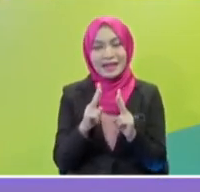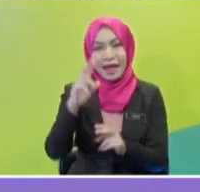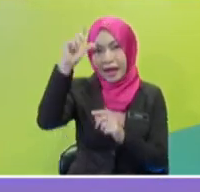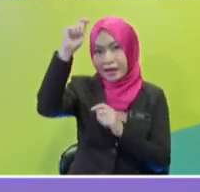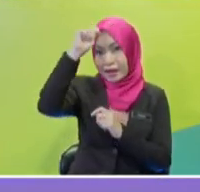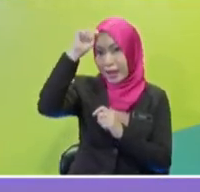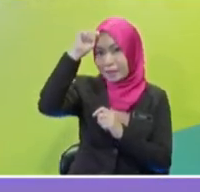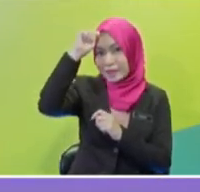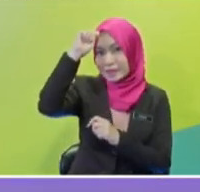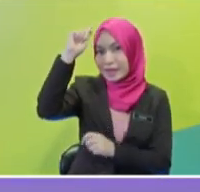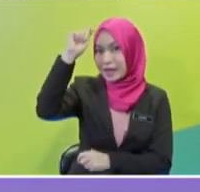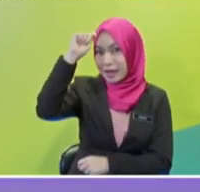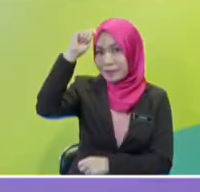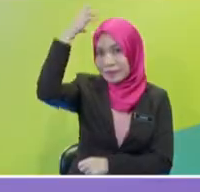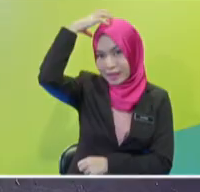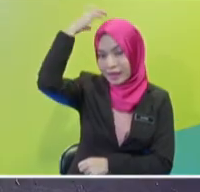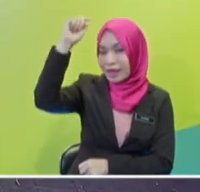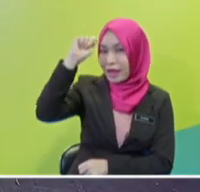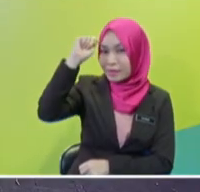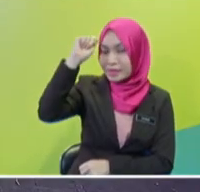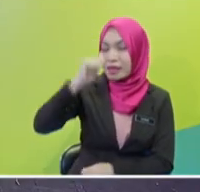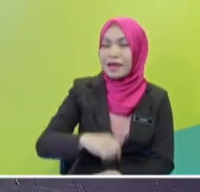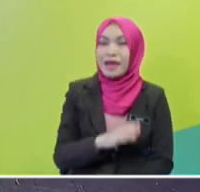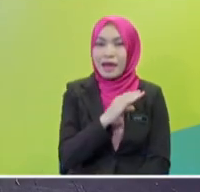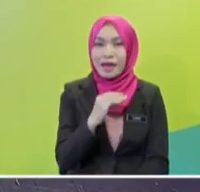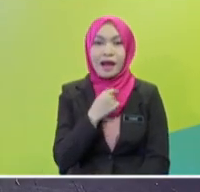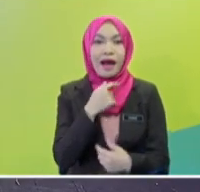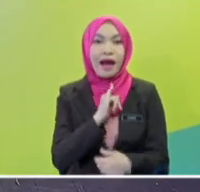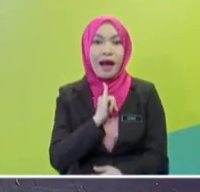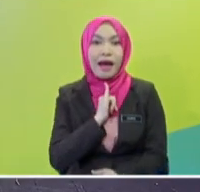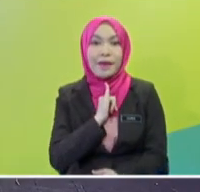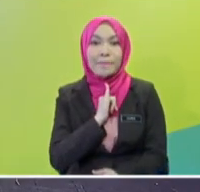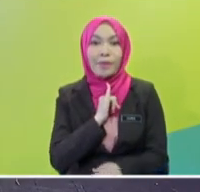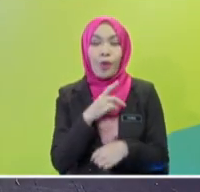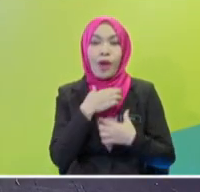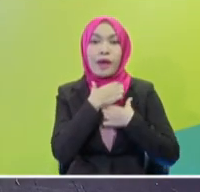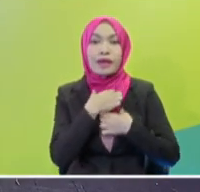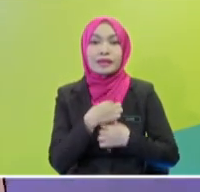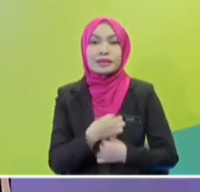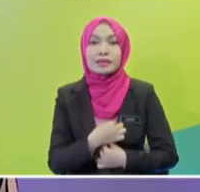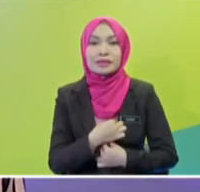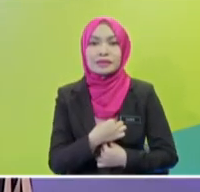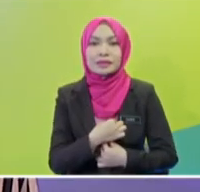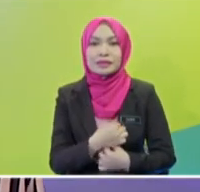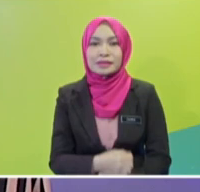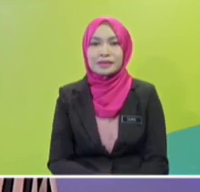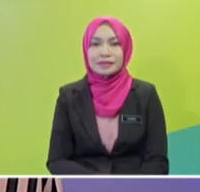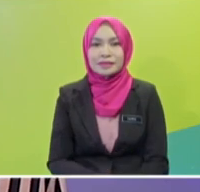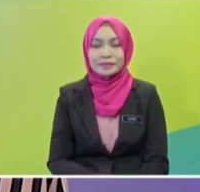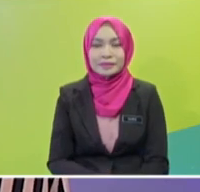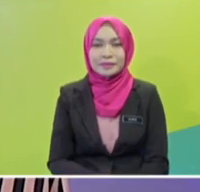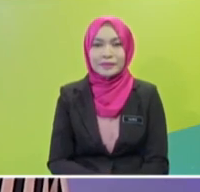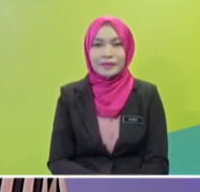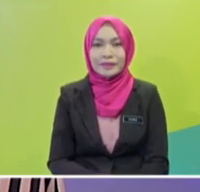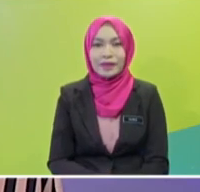hat. I'm wearing a necklace. Oh. Yeah, I'm wearing a necklace. So these are accessories? These are all accessories. Necklace,